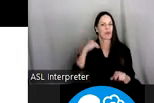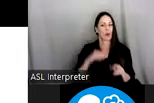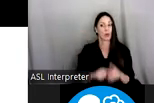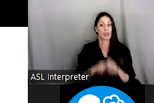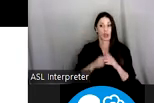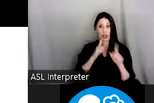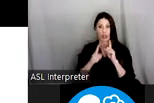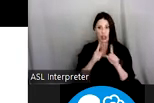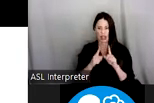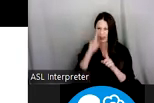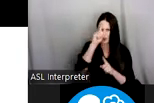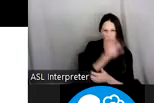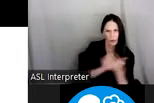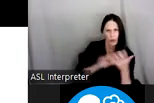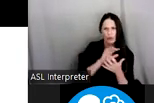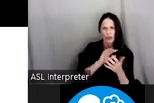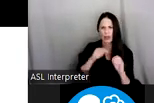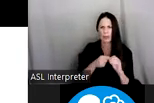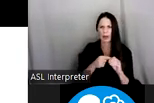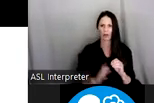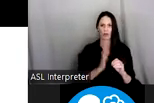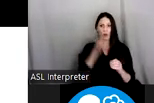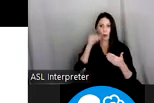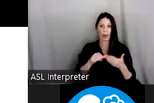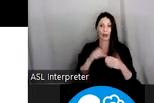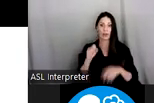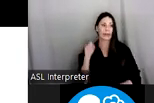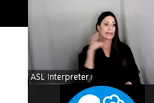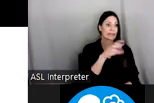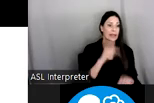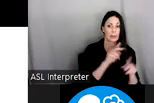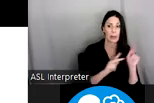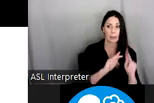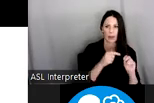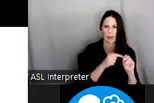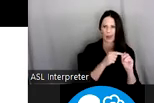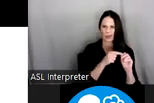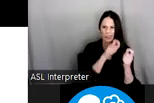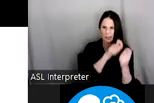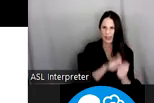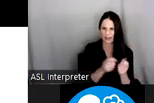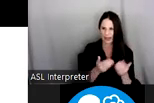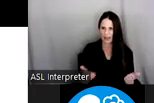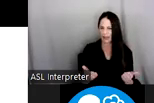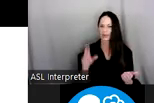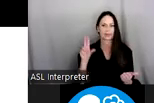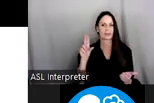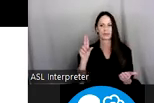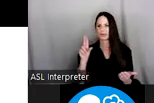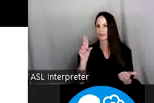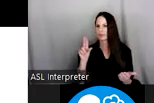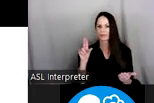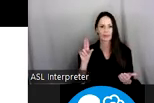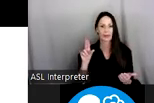like formal letters being sent to people about things, and that's not, we can't,